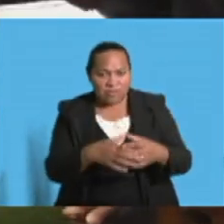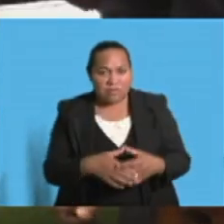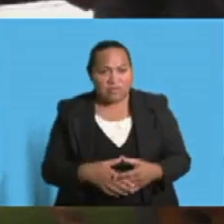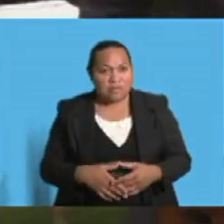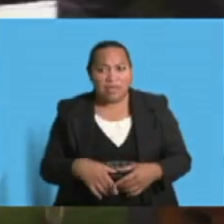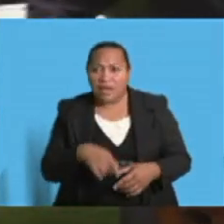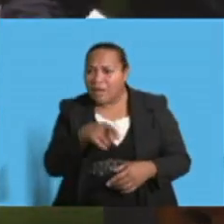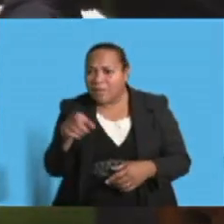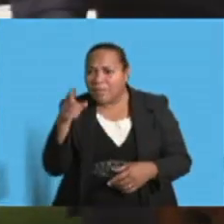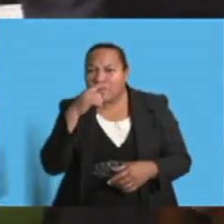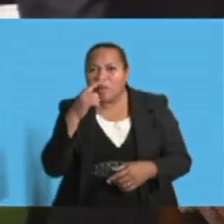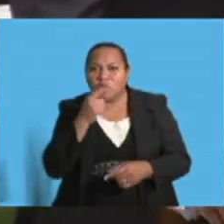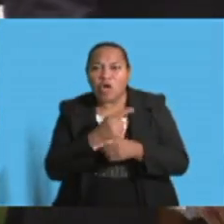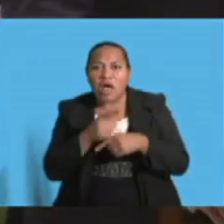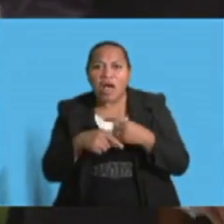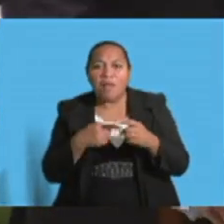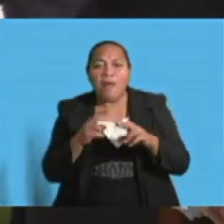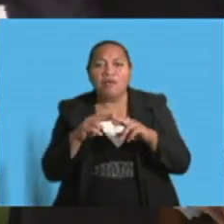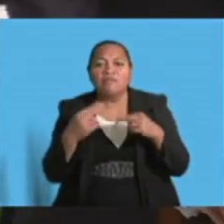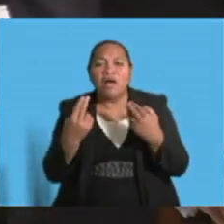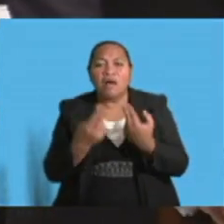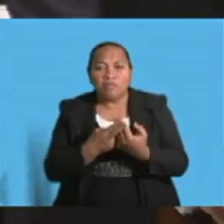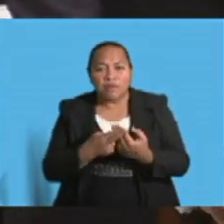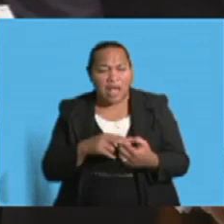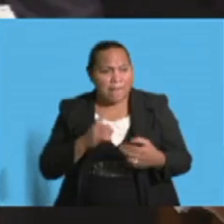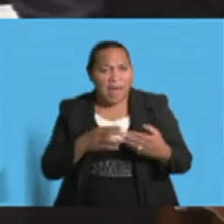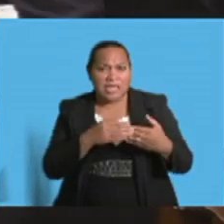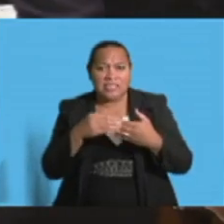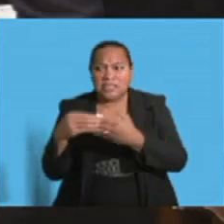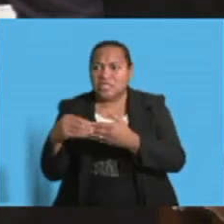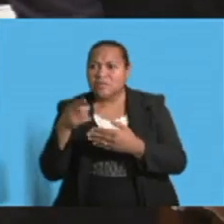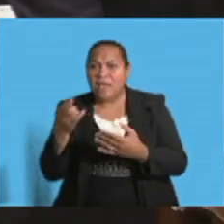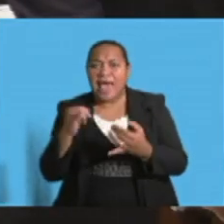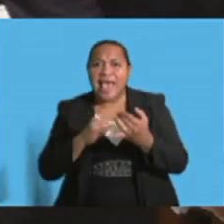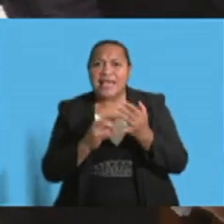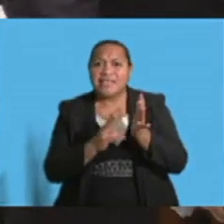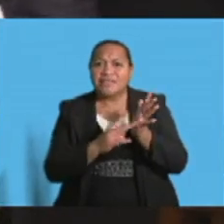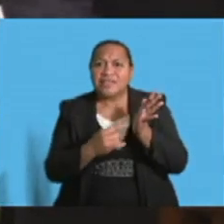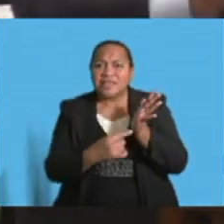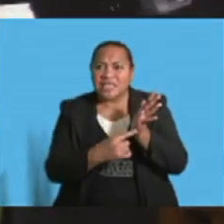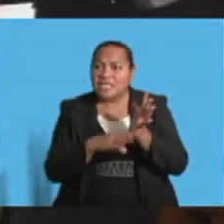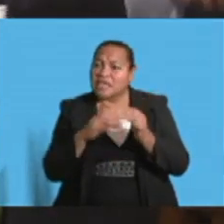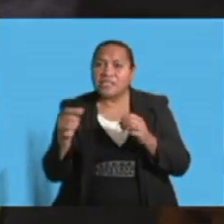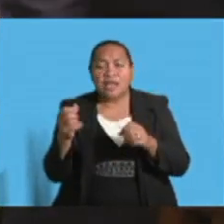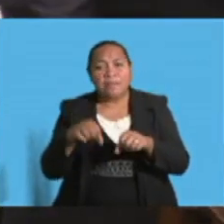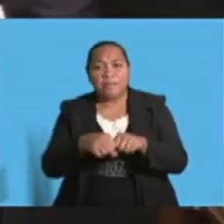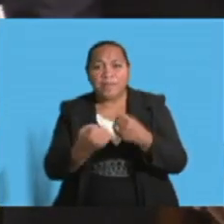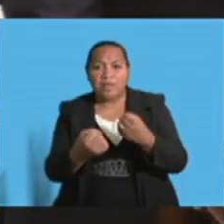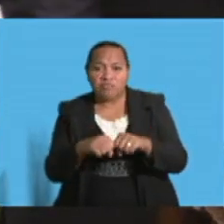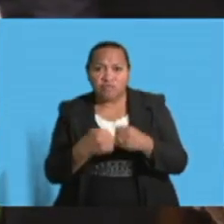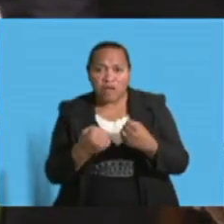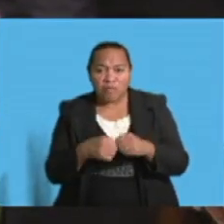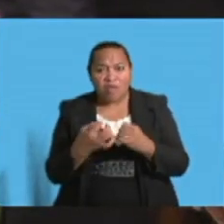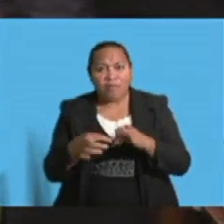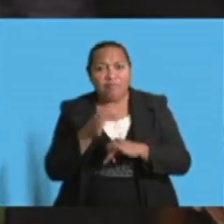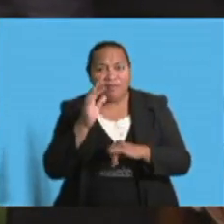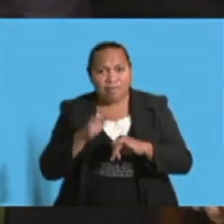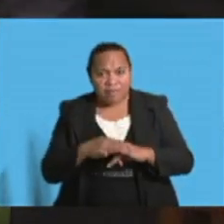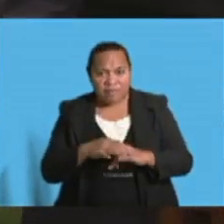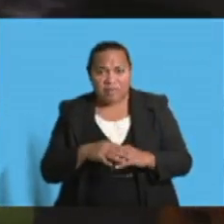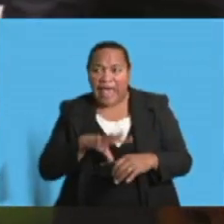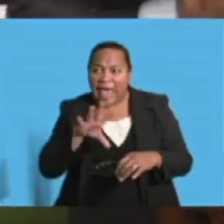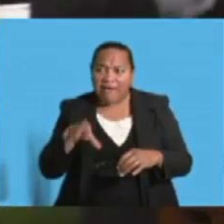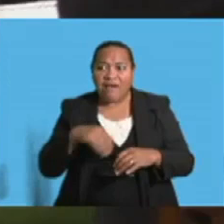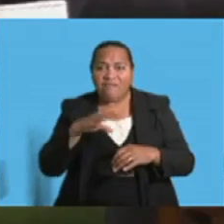families, but the leadership of the SVT and some of the ministers of SDL broke their marriage vows every night, or probably on a weekly